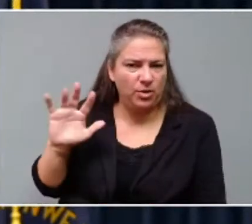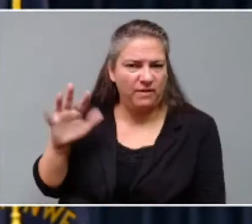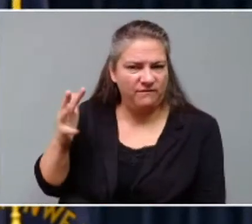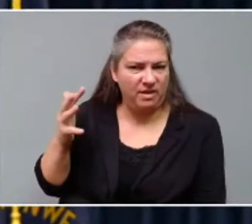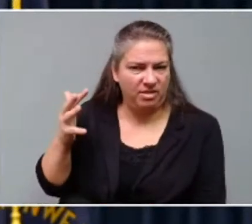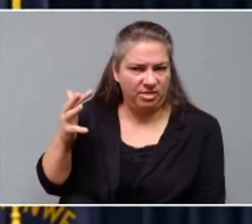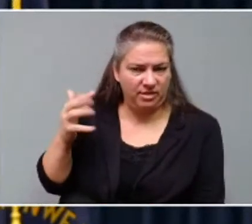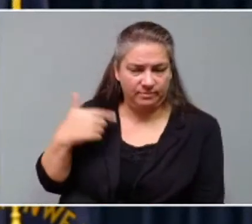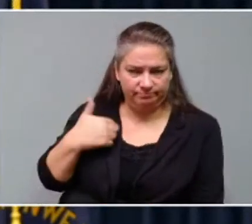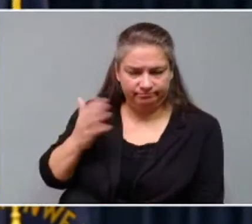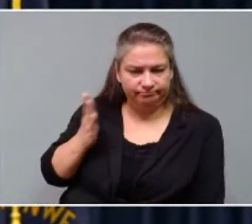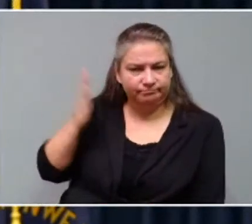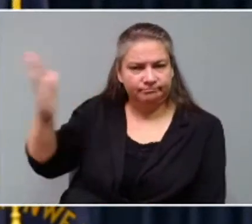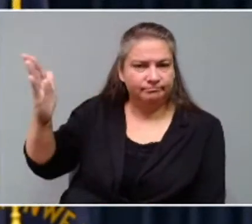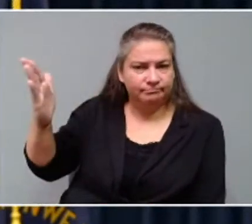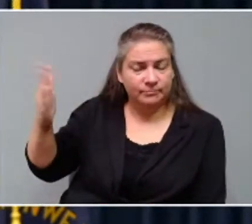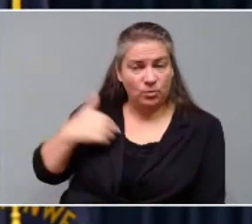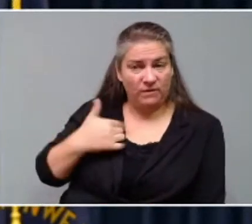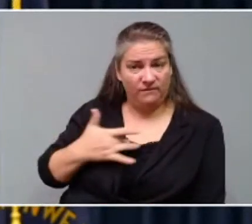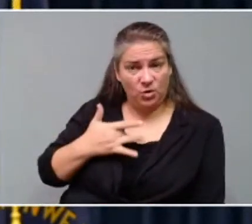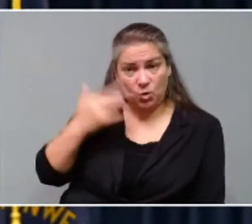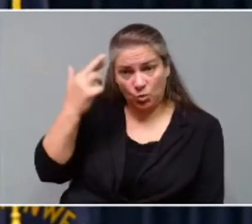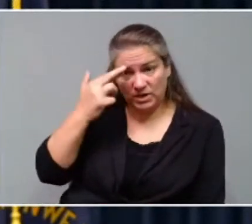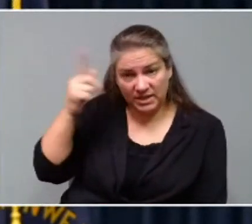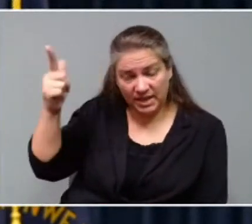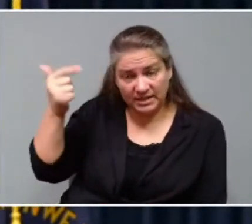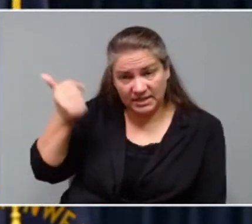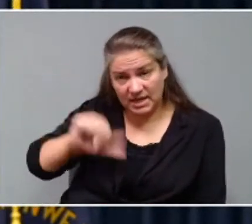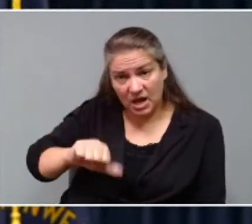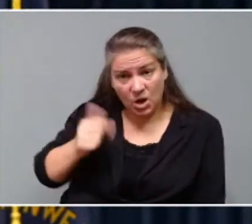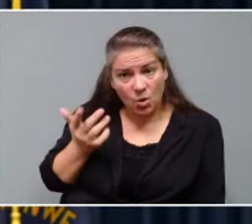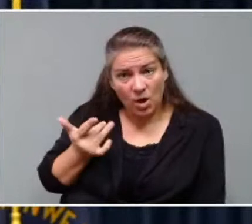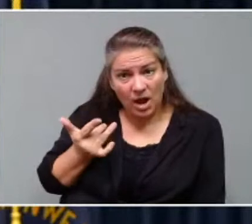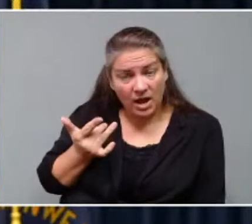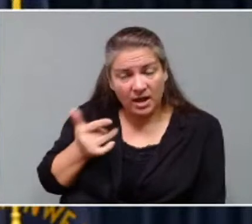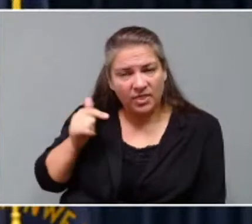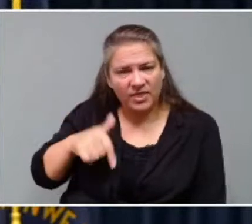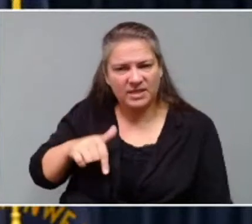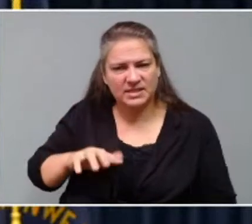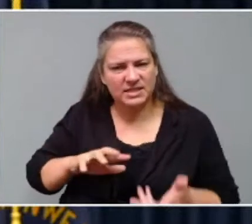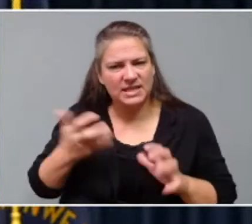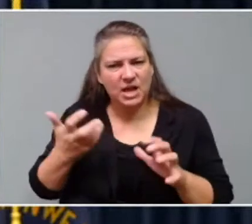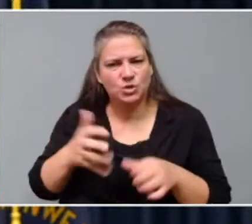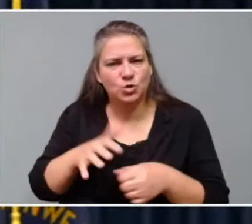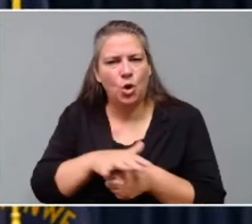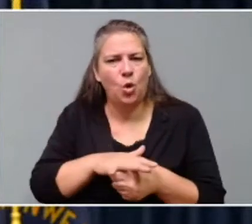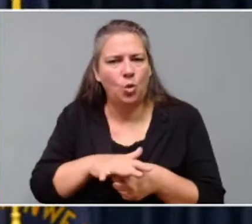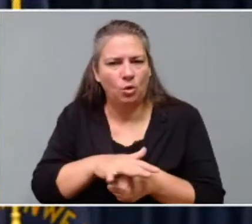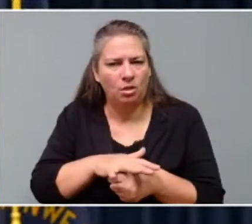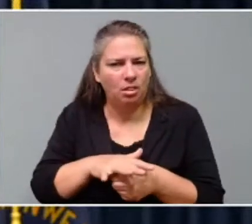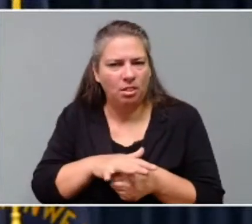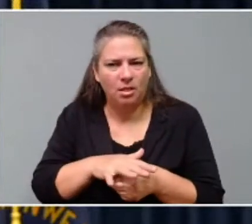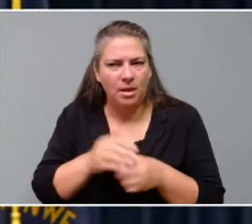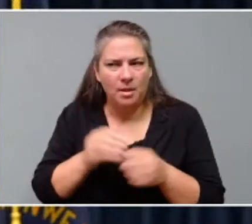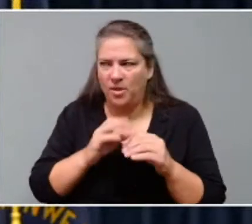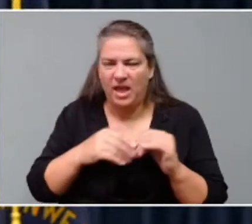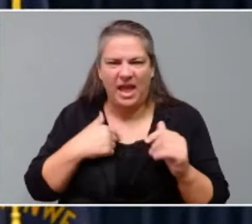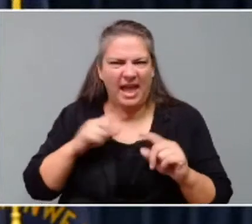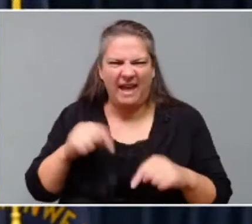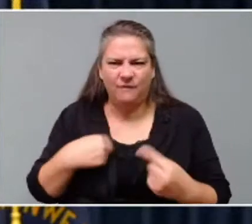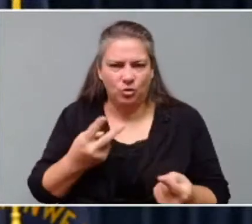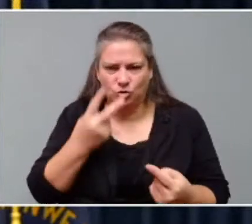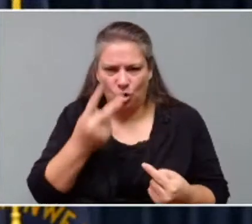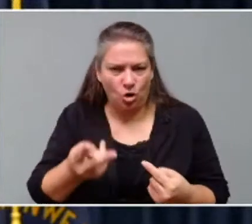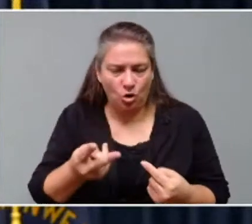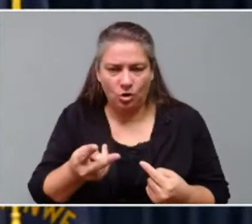that the reasons it was denied is that this disaster was more localized than just about any we've ever seen, not